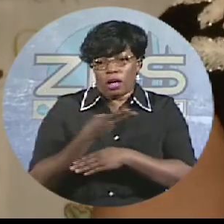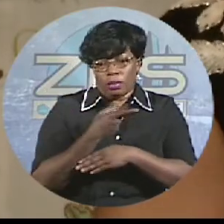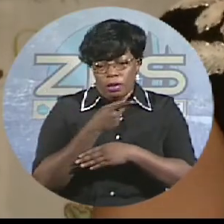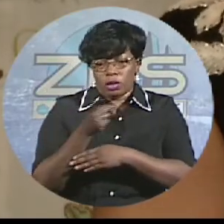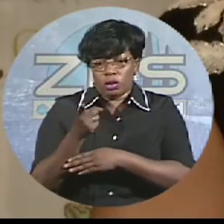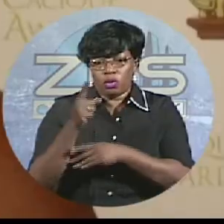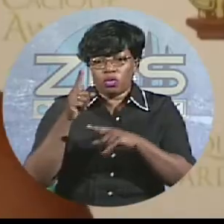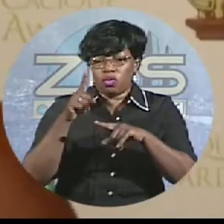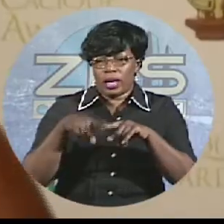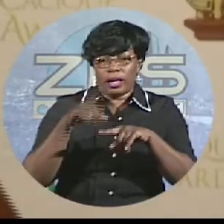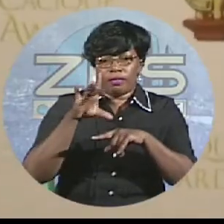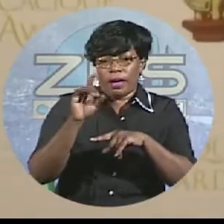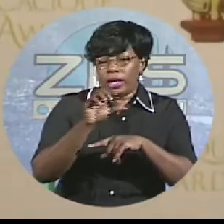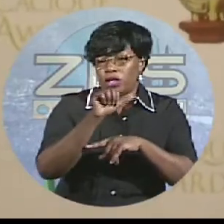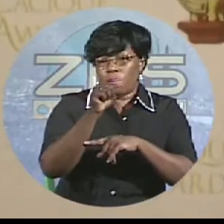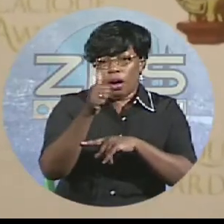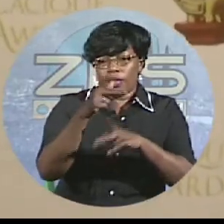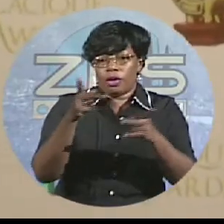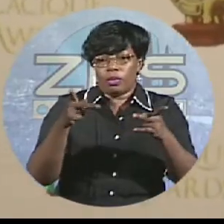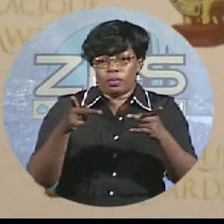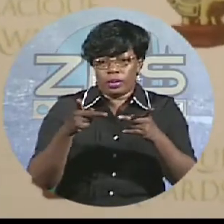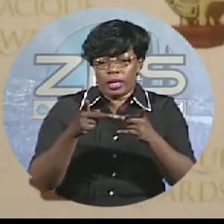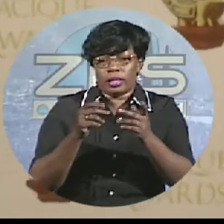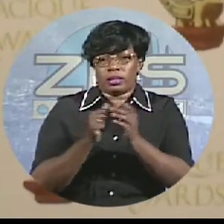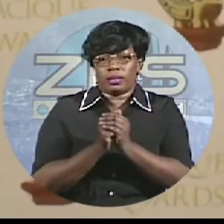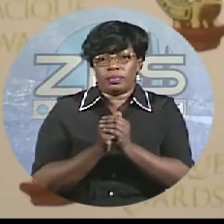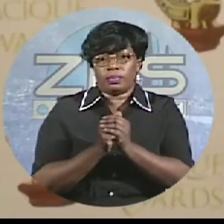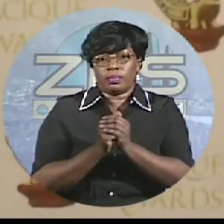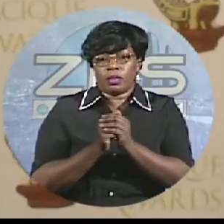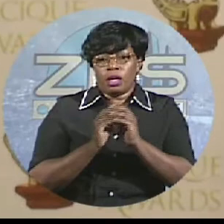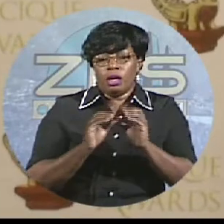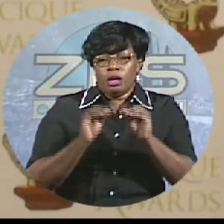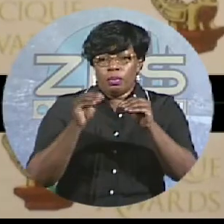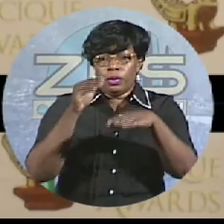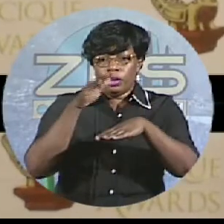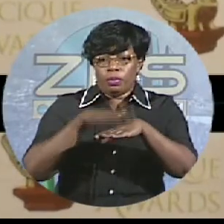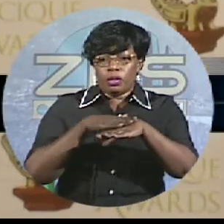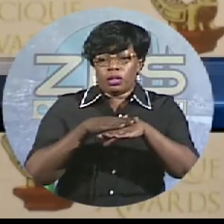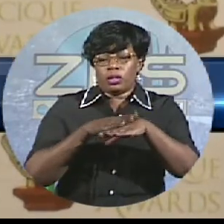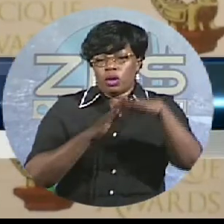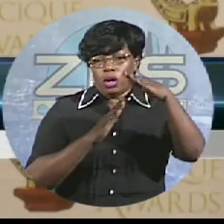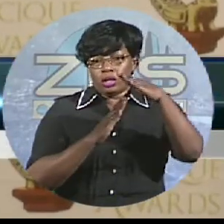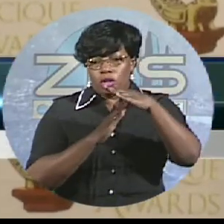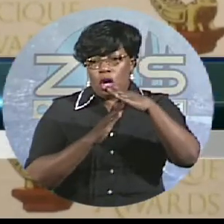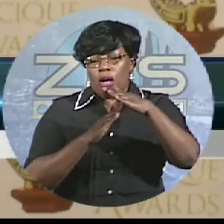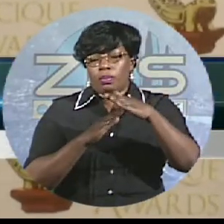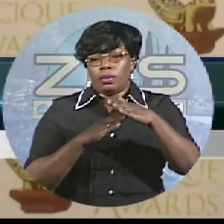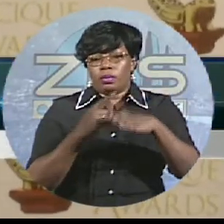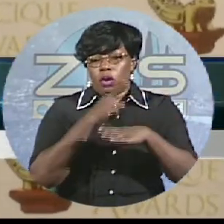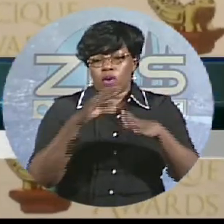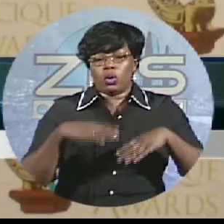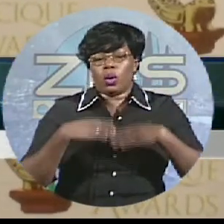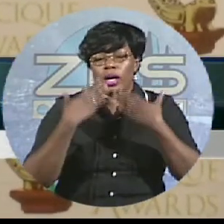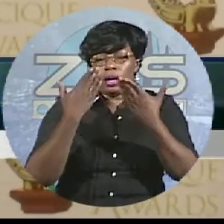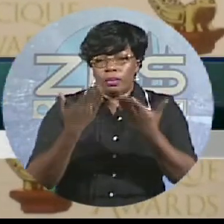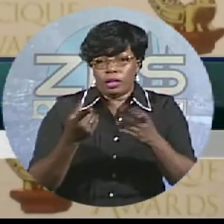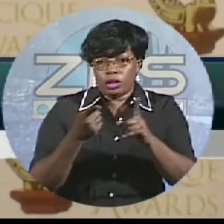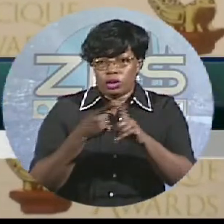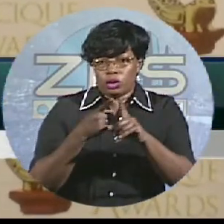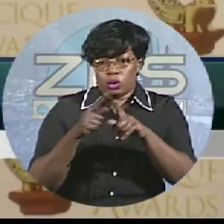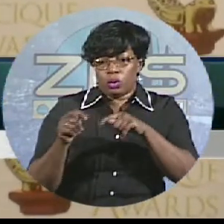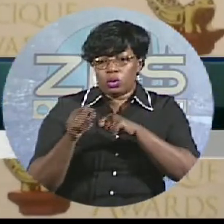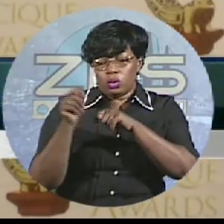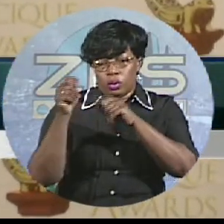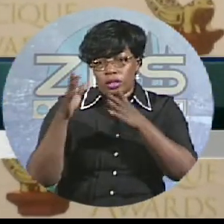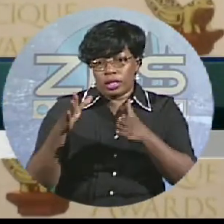get anywhere else. Putting persons on a pedestal, those who are really committed to tourism and provide a service that guests